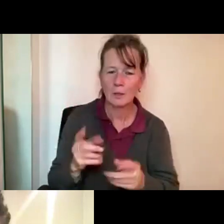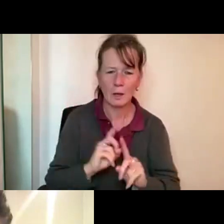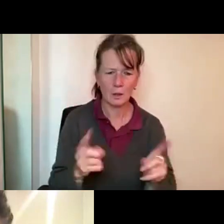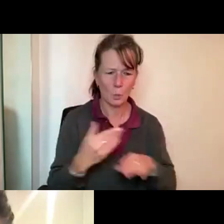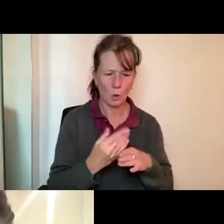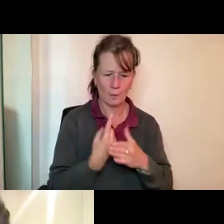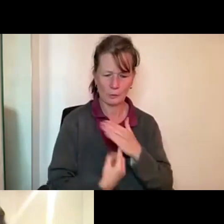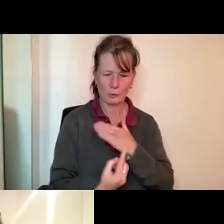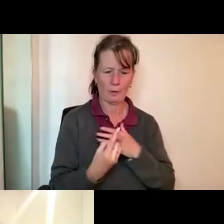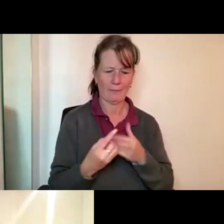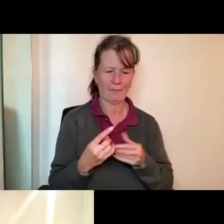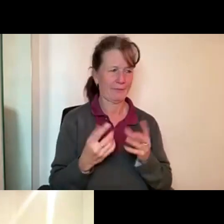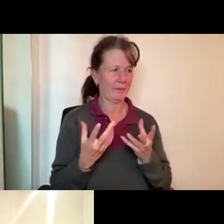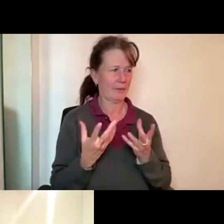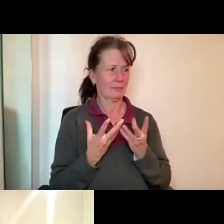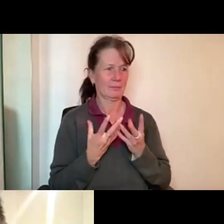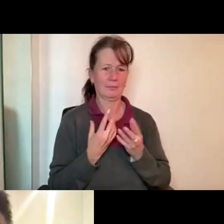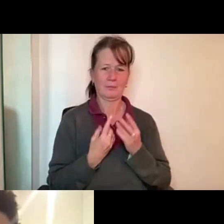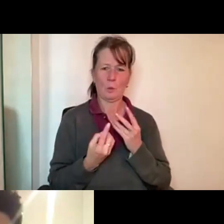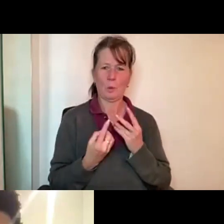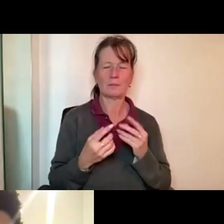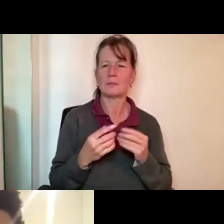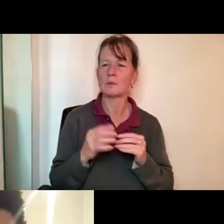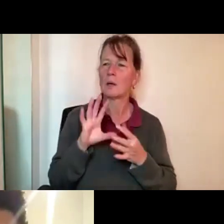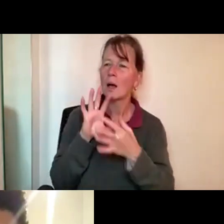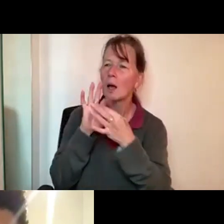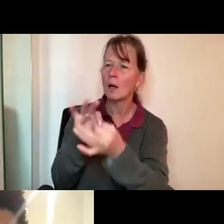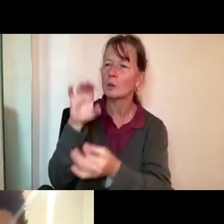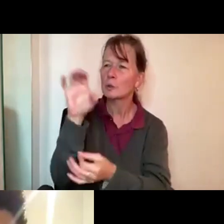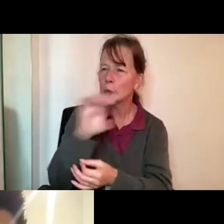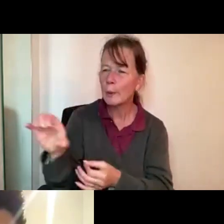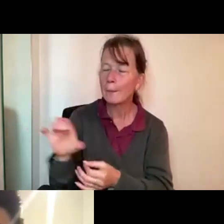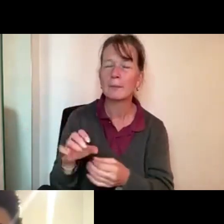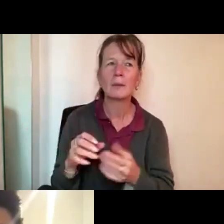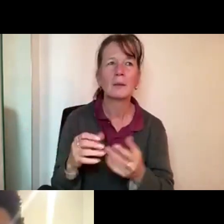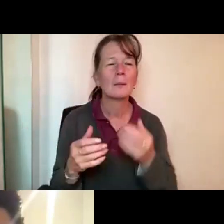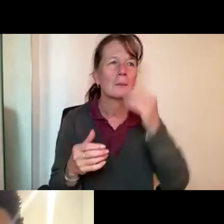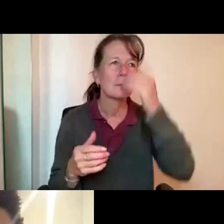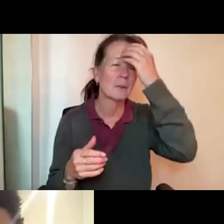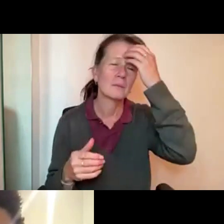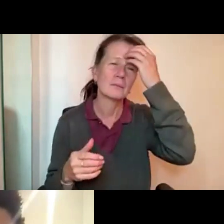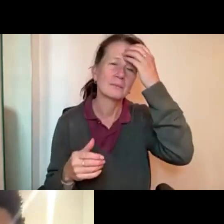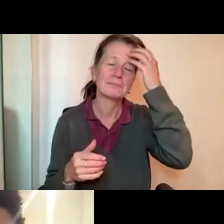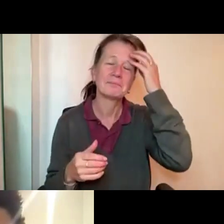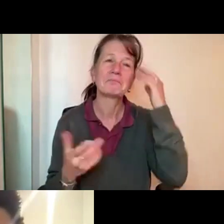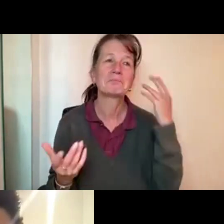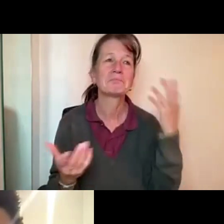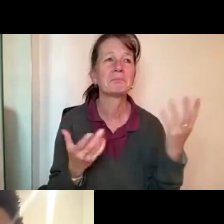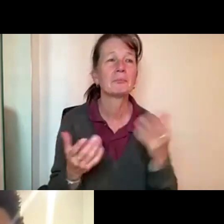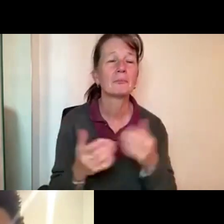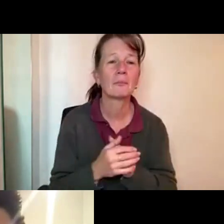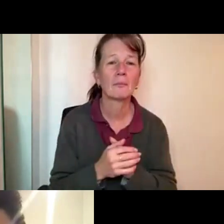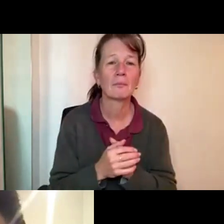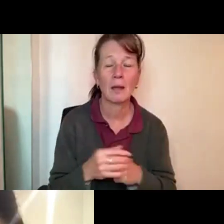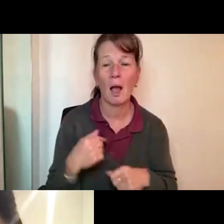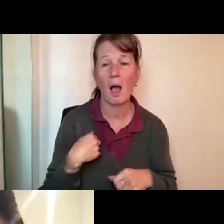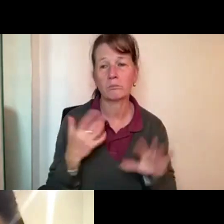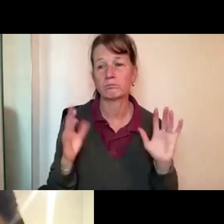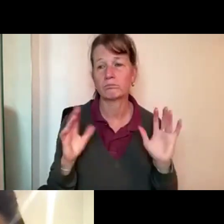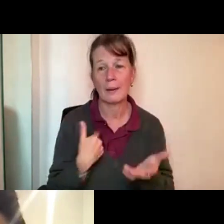bit of time with them on Zoom. None of it felt I mean, I'm quite happy. I was quite happy